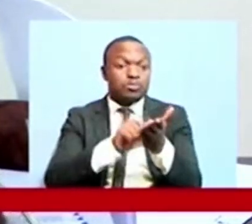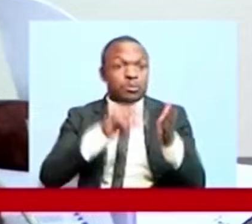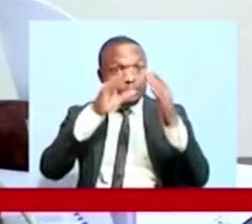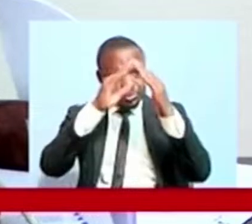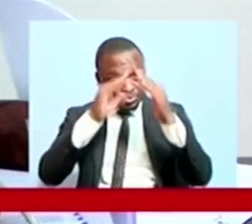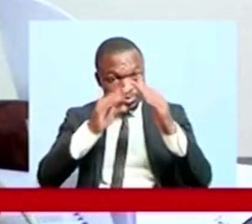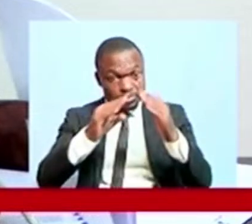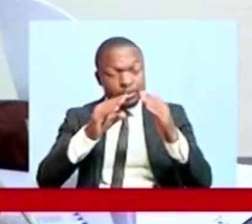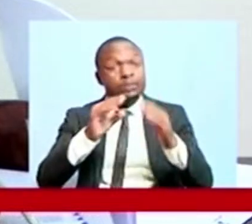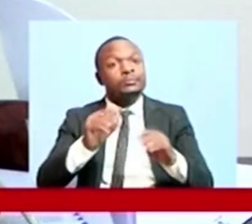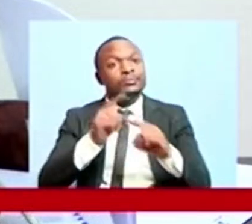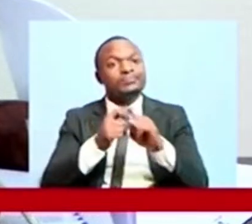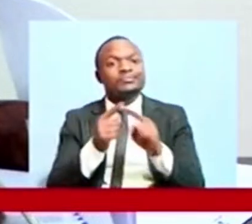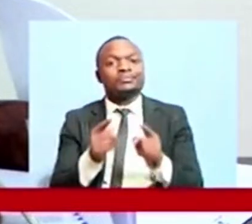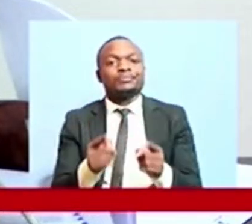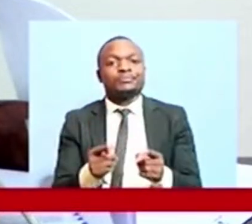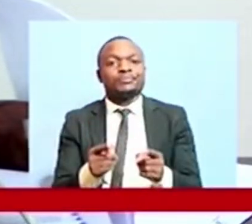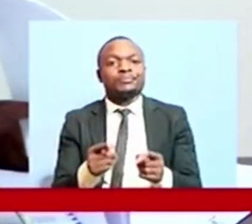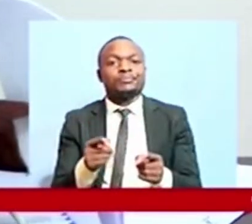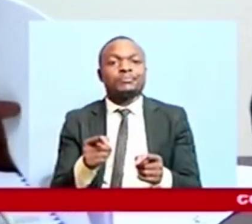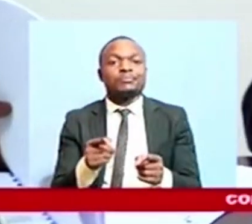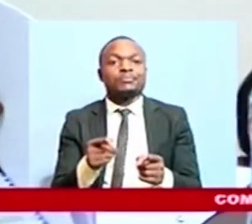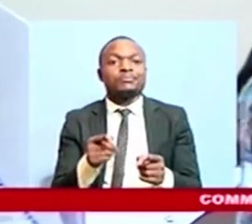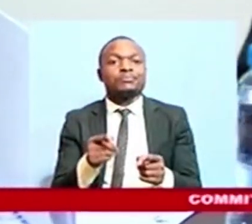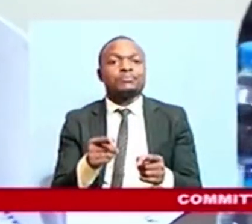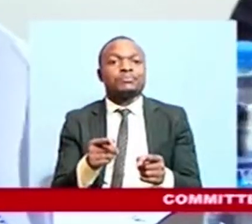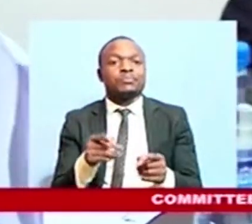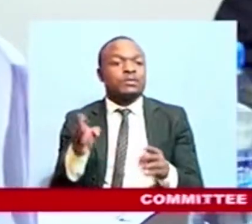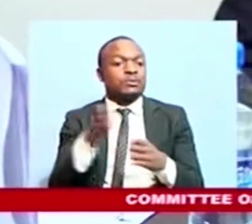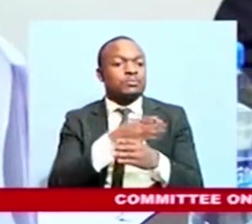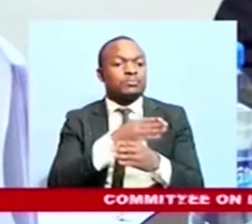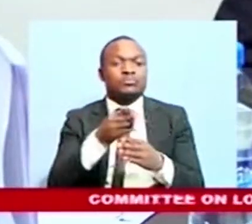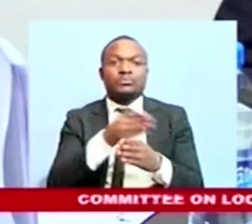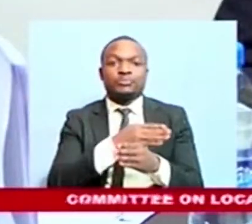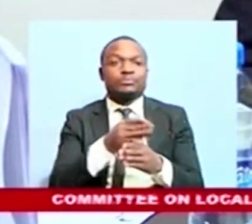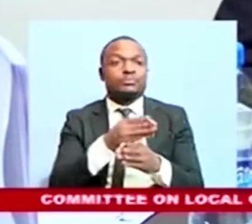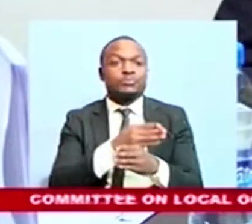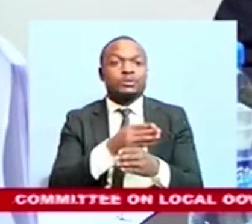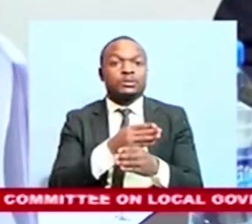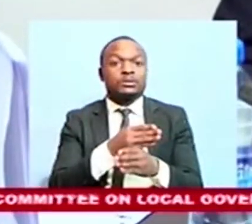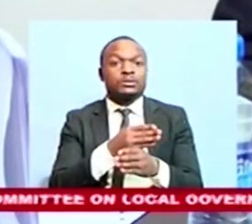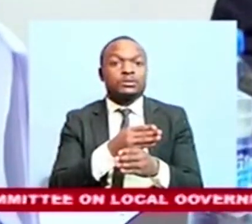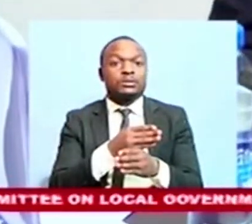But the nature of business was pigs.